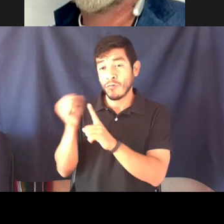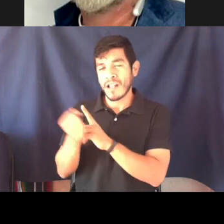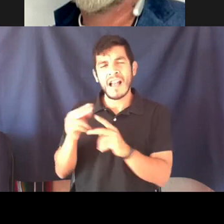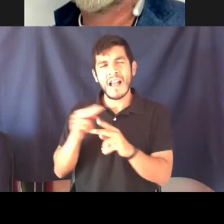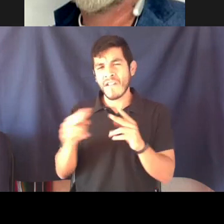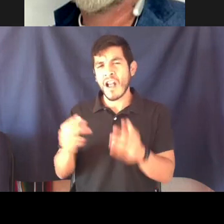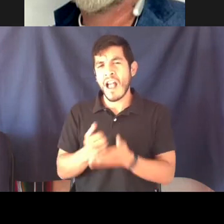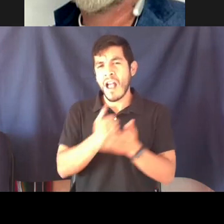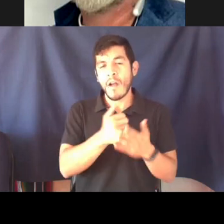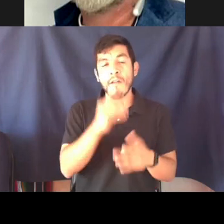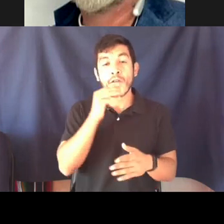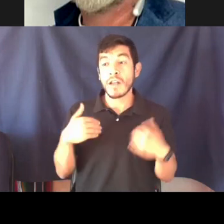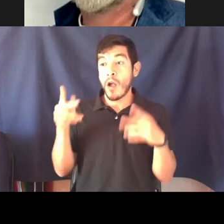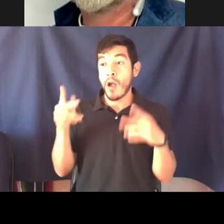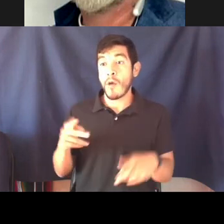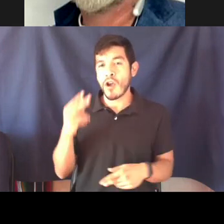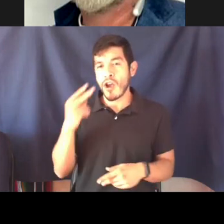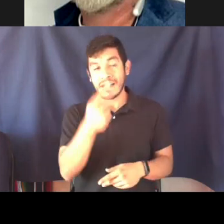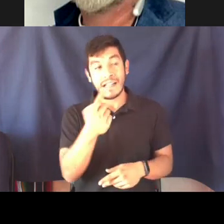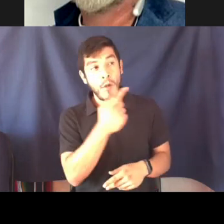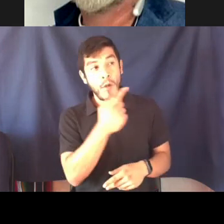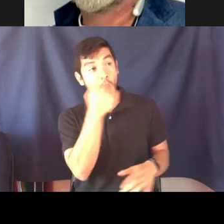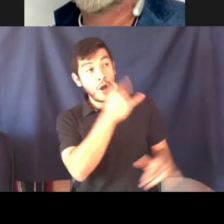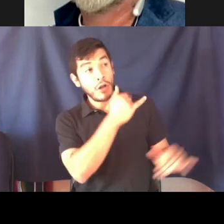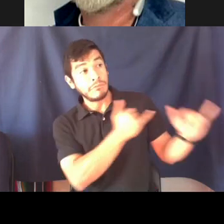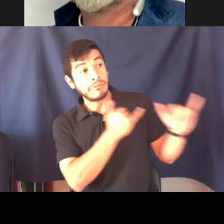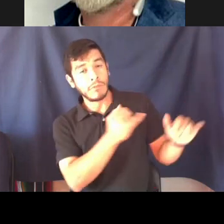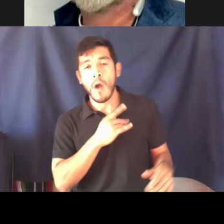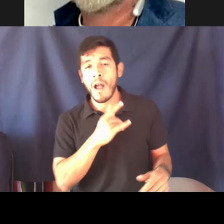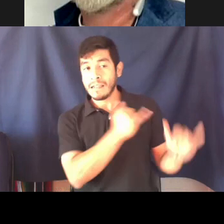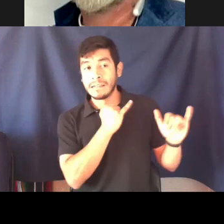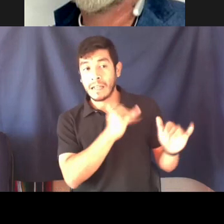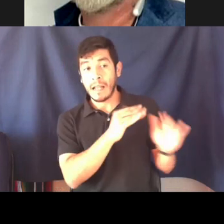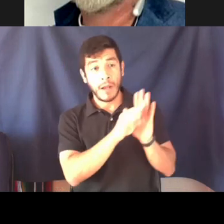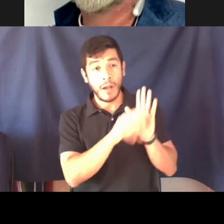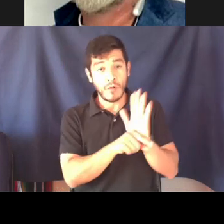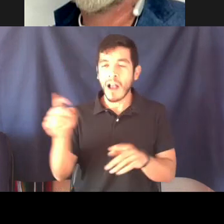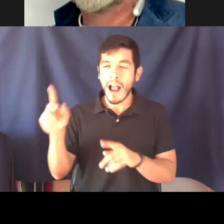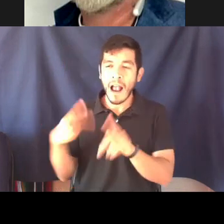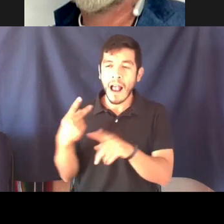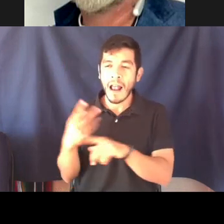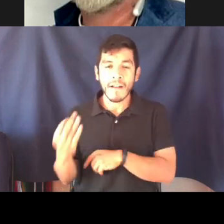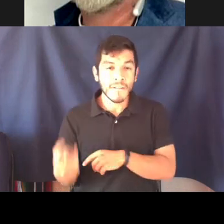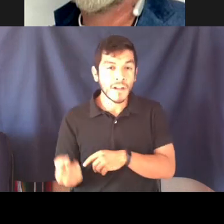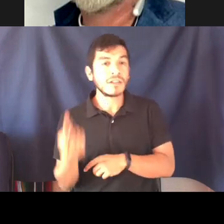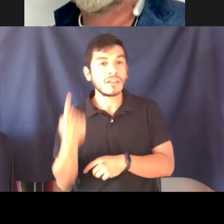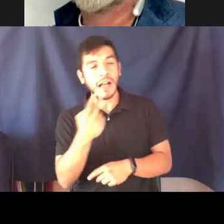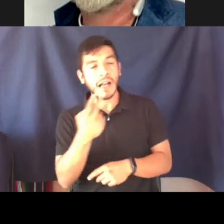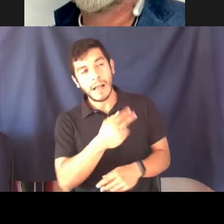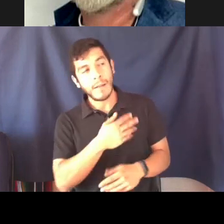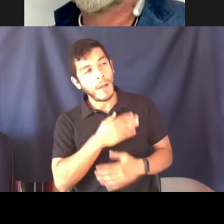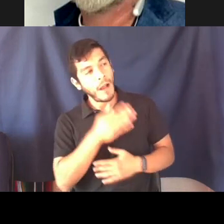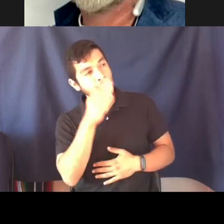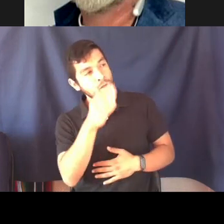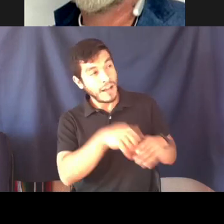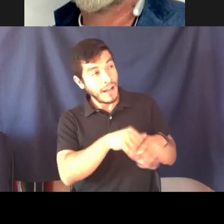looks like them or has the same background as them so that they can kind of see their future potential self in that person.